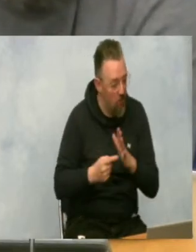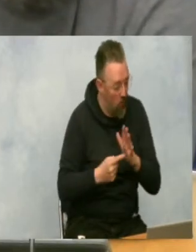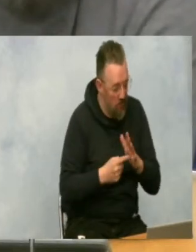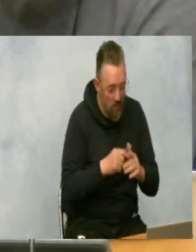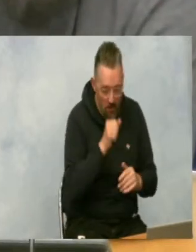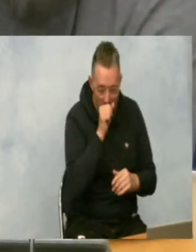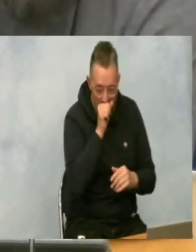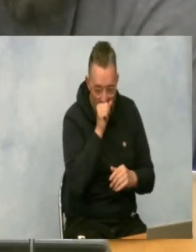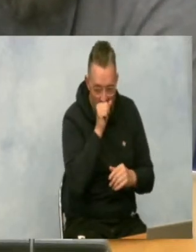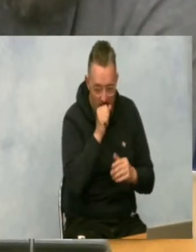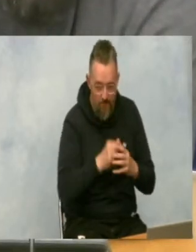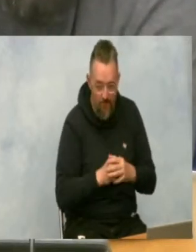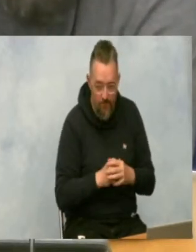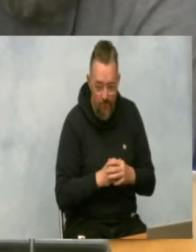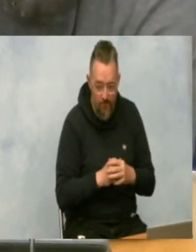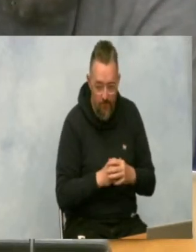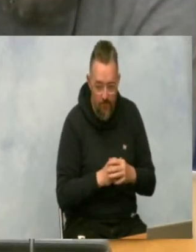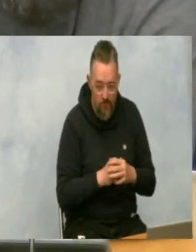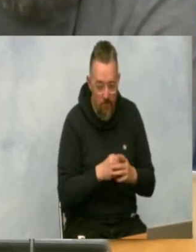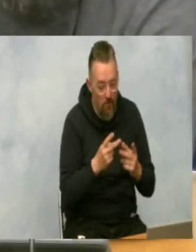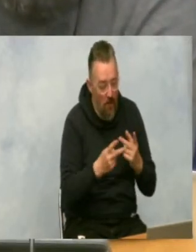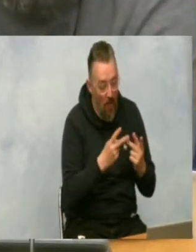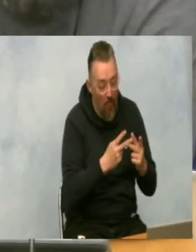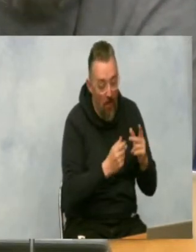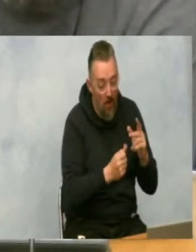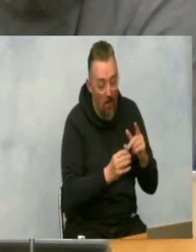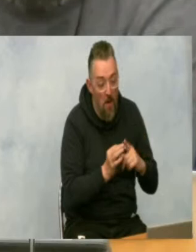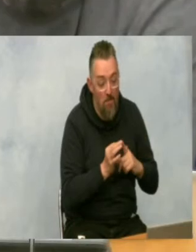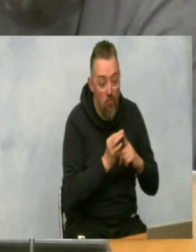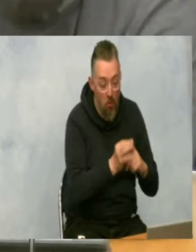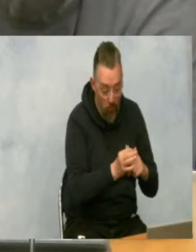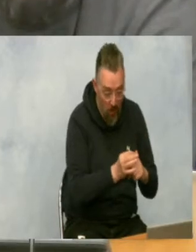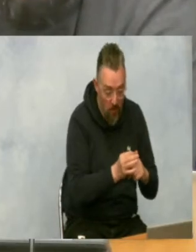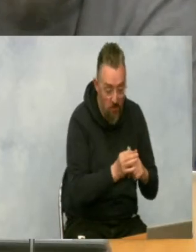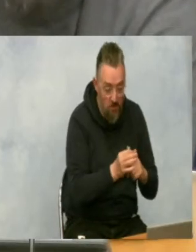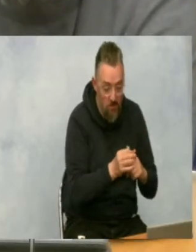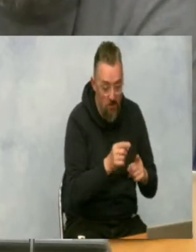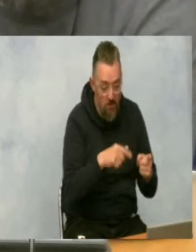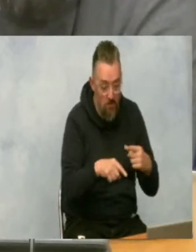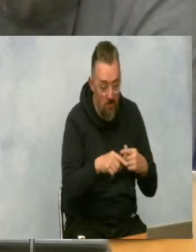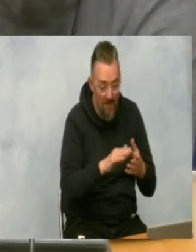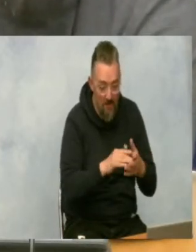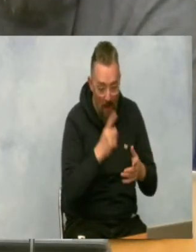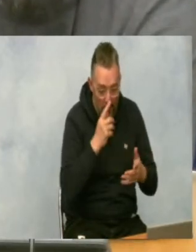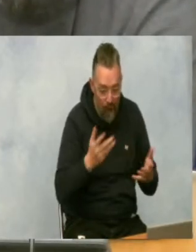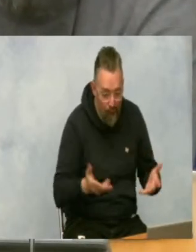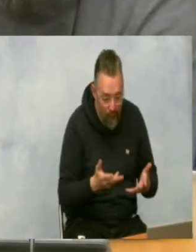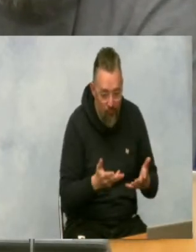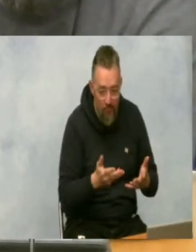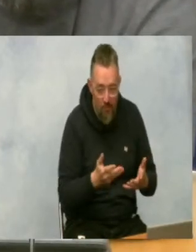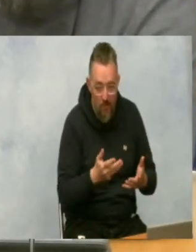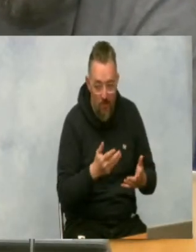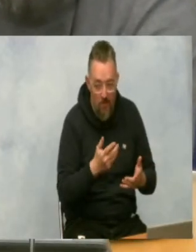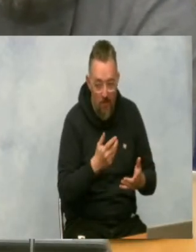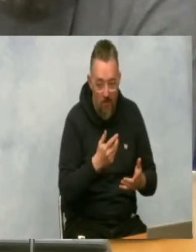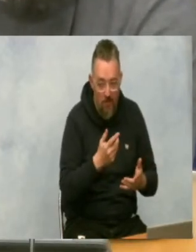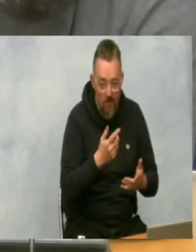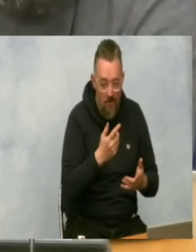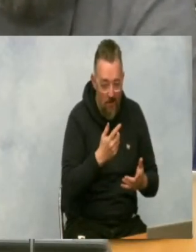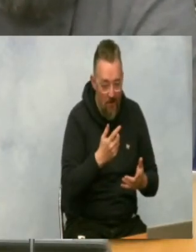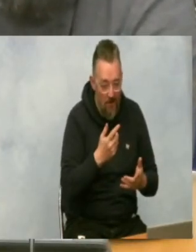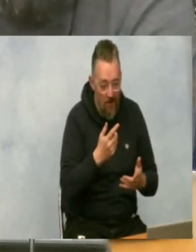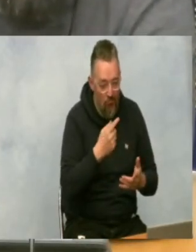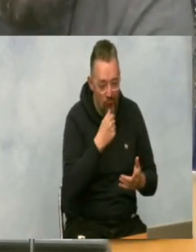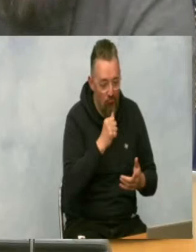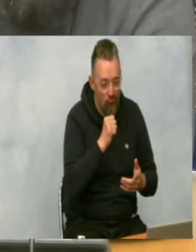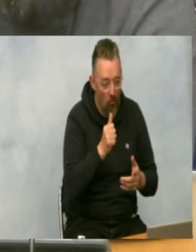to other proposals that you mentioned there, just kind of enabling people to borrow more or to kind of flood the housing